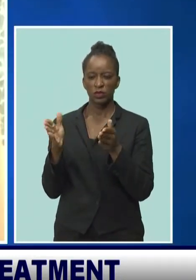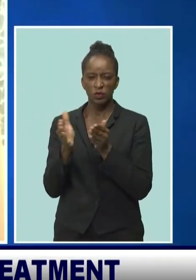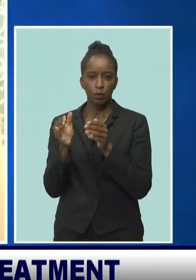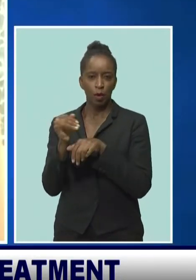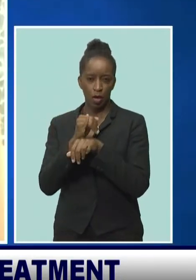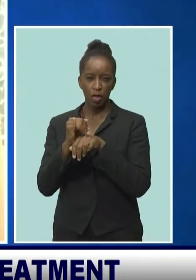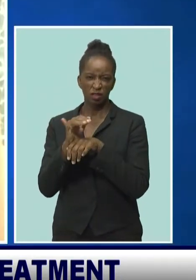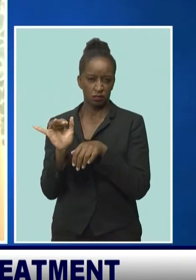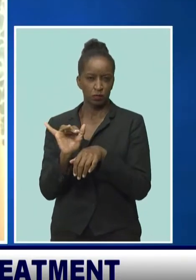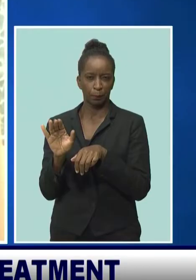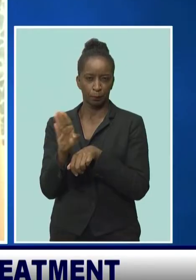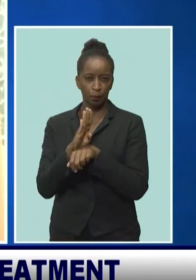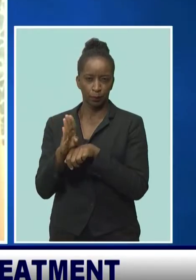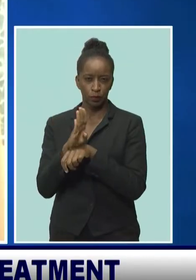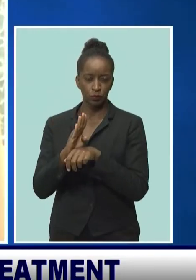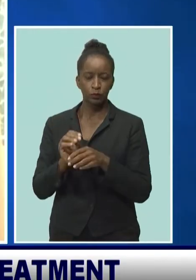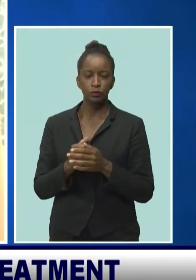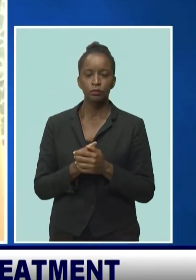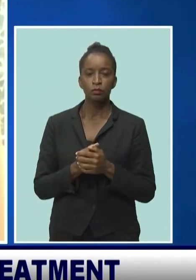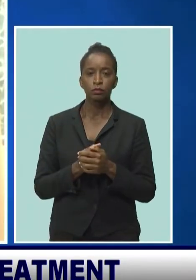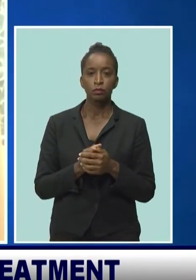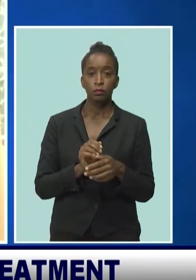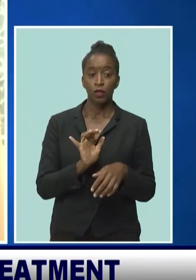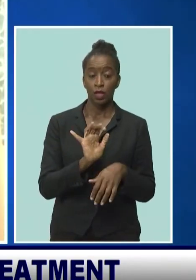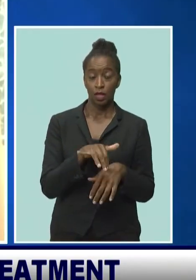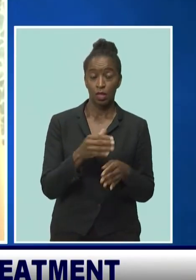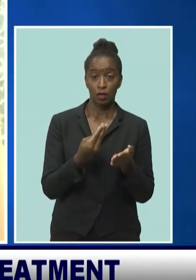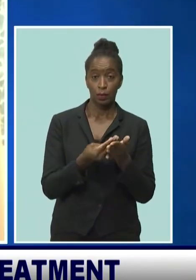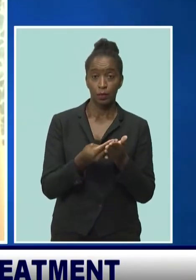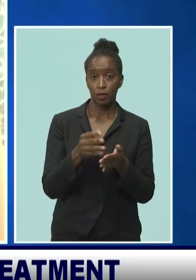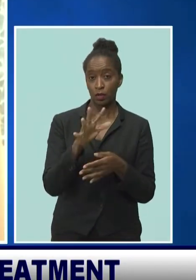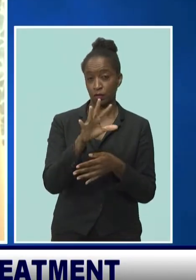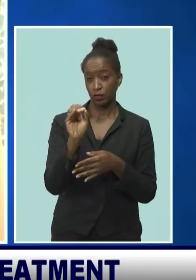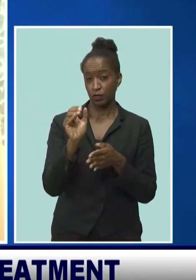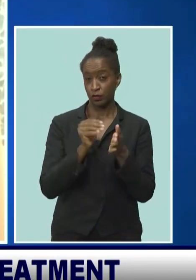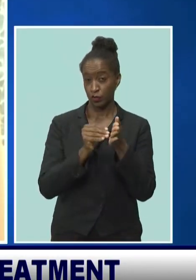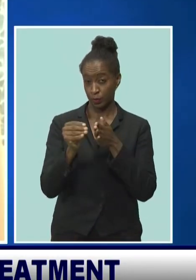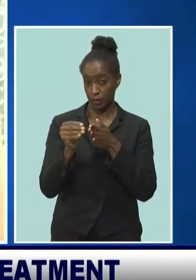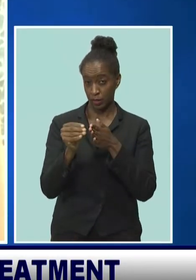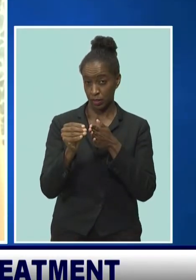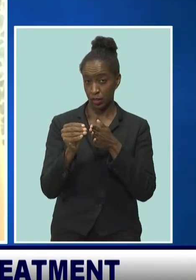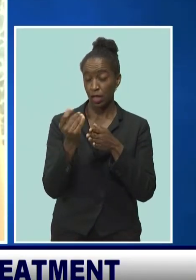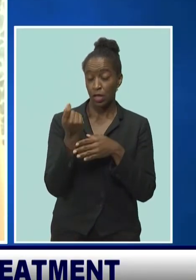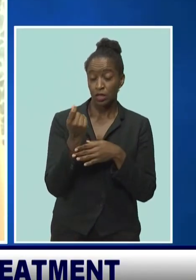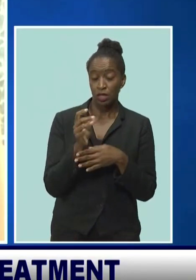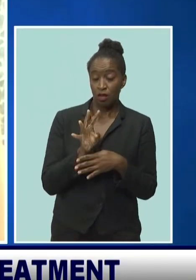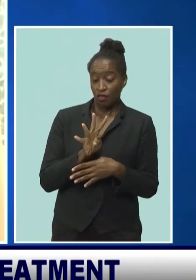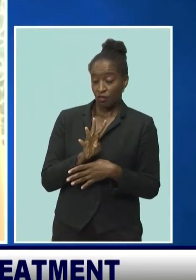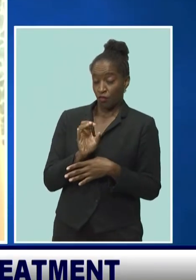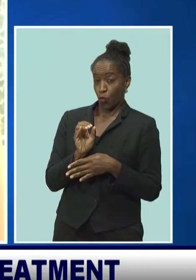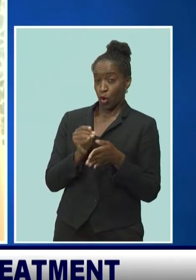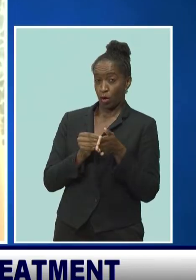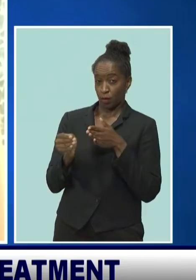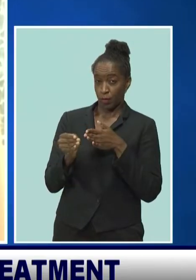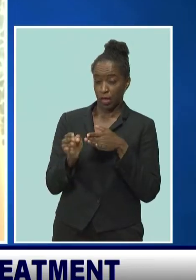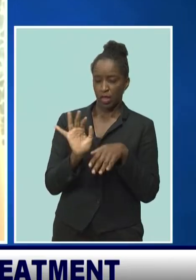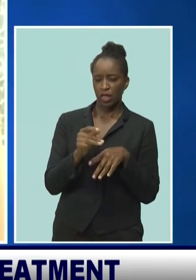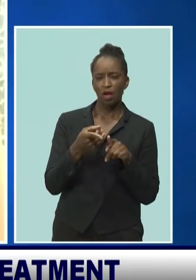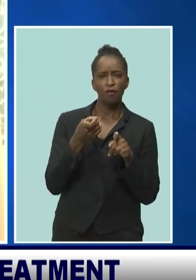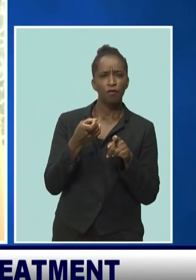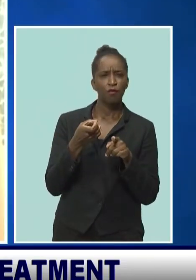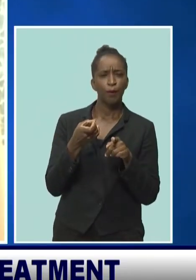program, as you rightly said, is a $50 million program, of which $40 million is in grants, is going